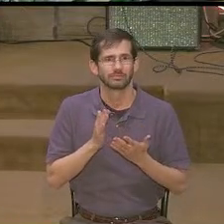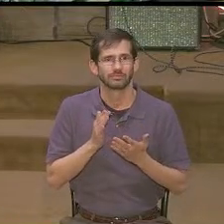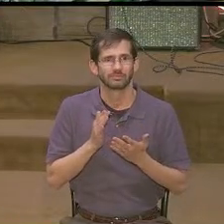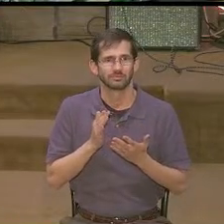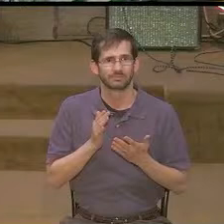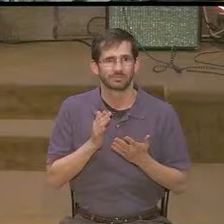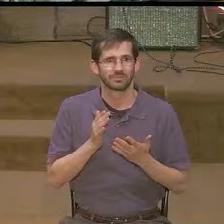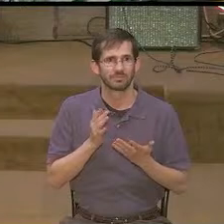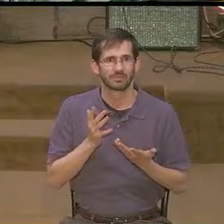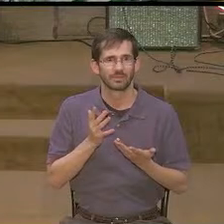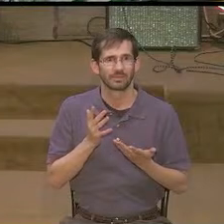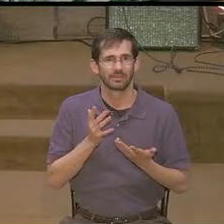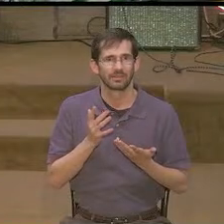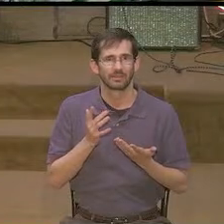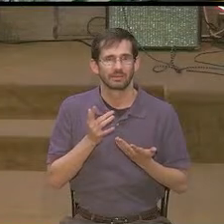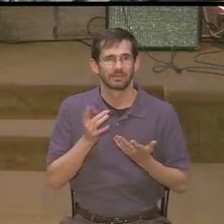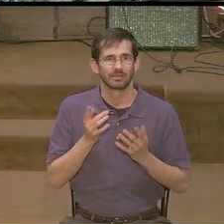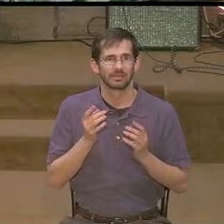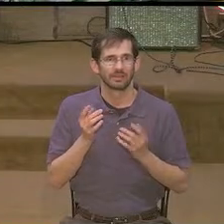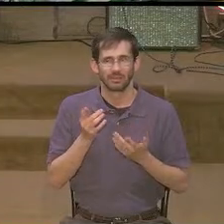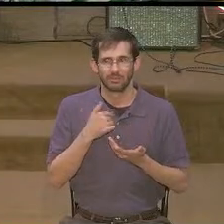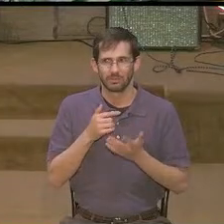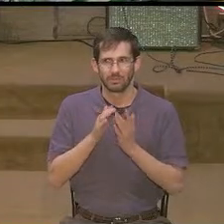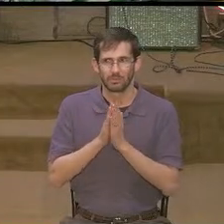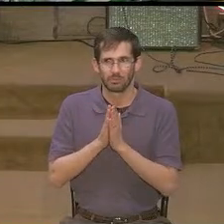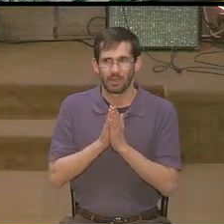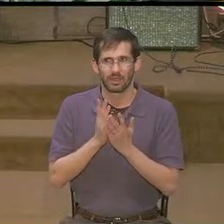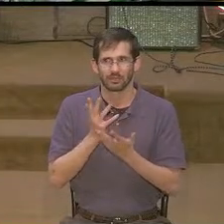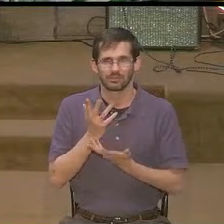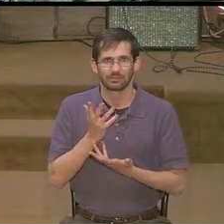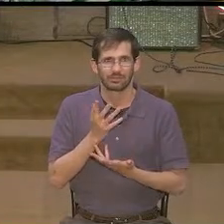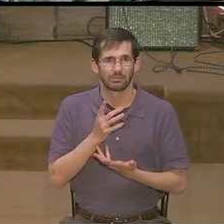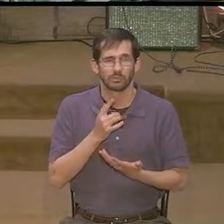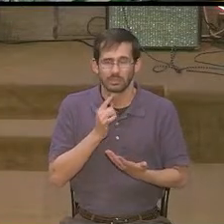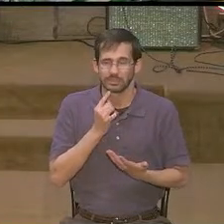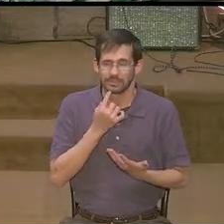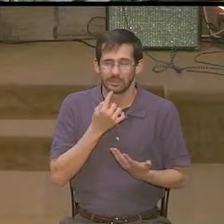in my office or nothing. I was like praying and I was seriously